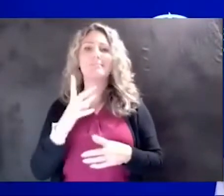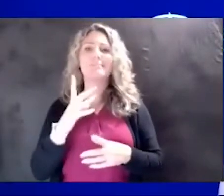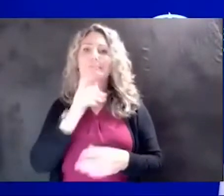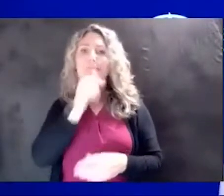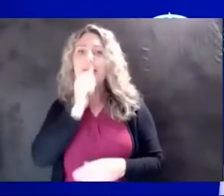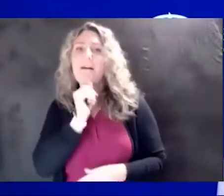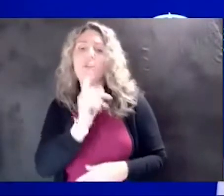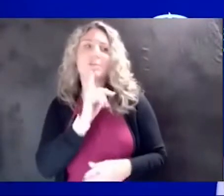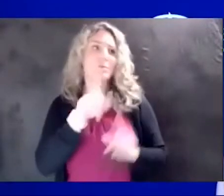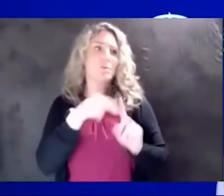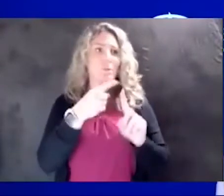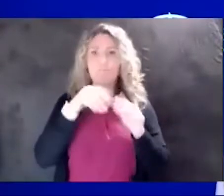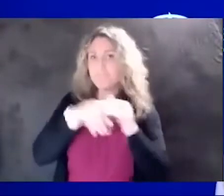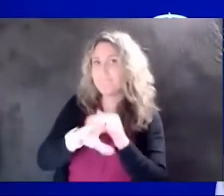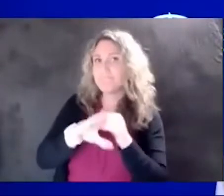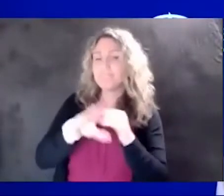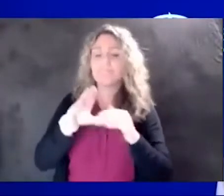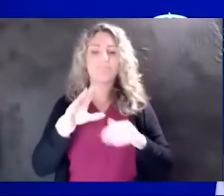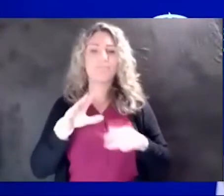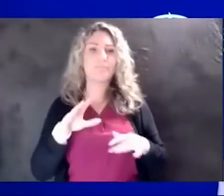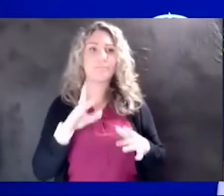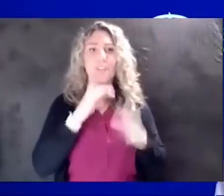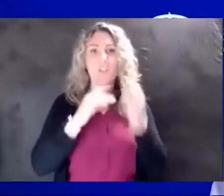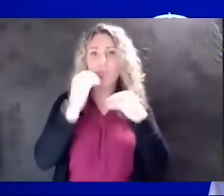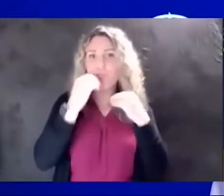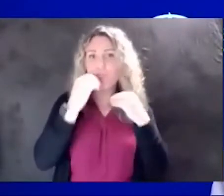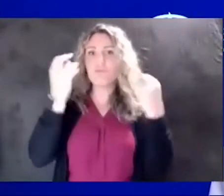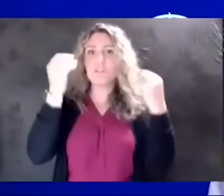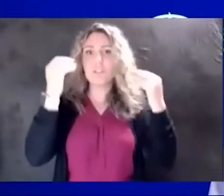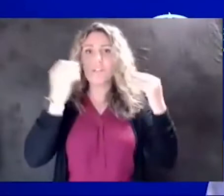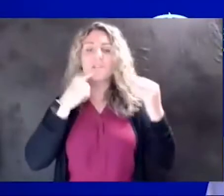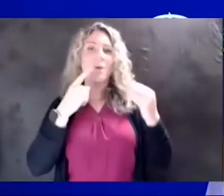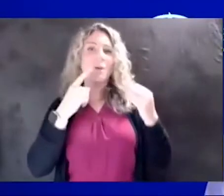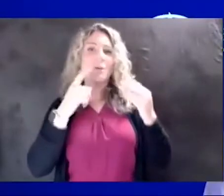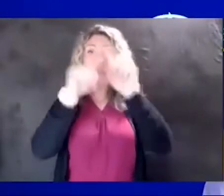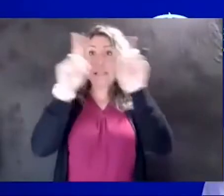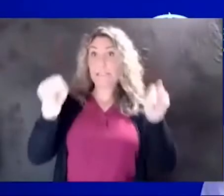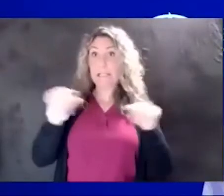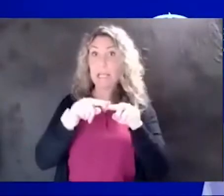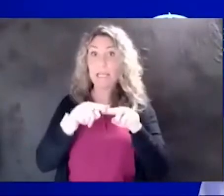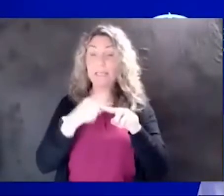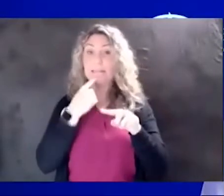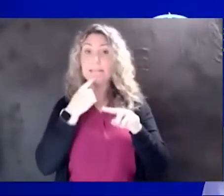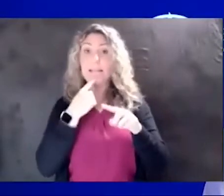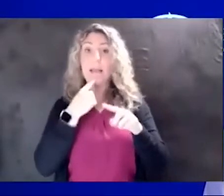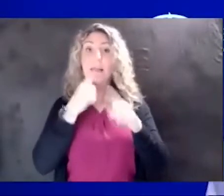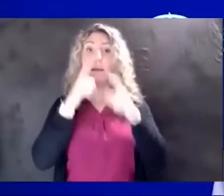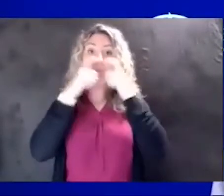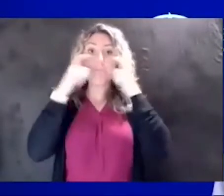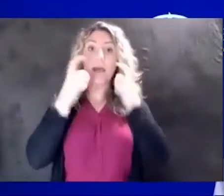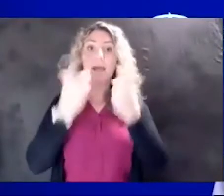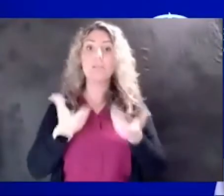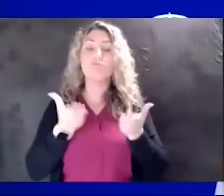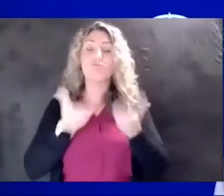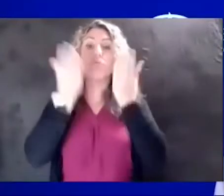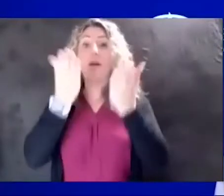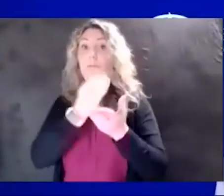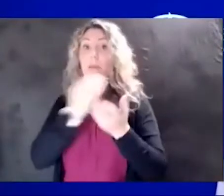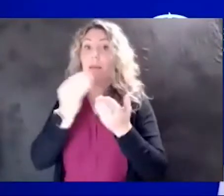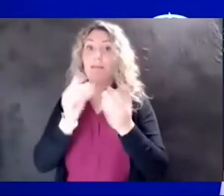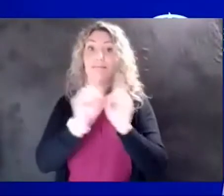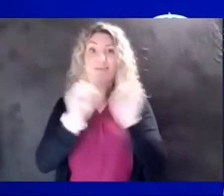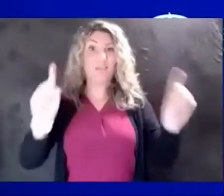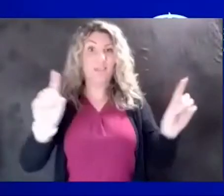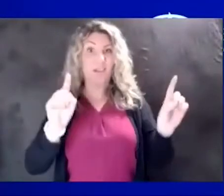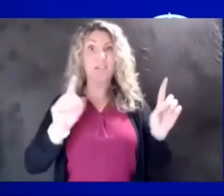go into the grocery store, there is a sign that says masks are recommended and distancing as well. I know that I continue to